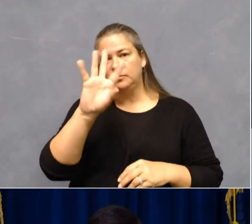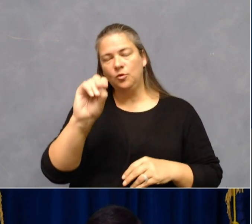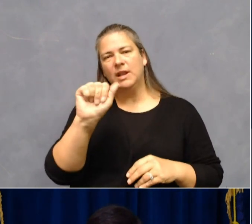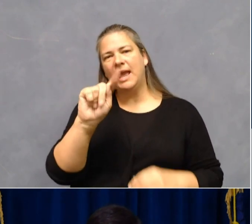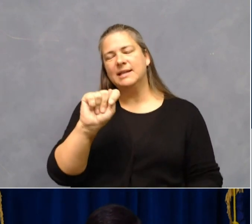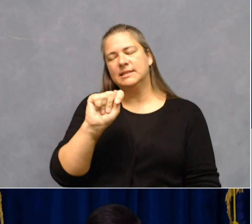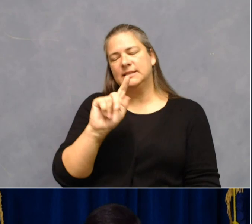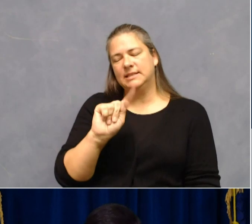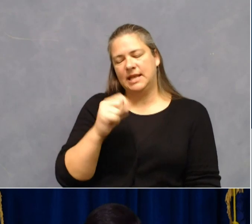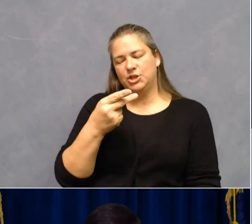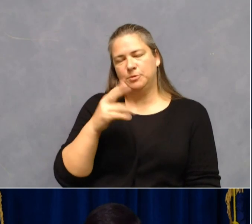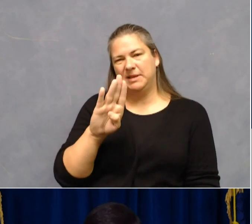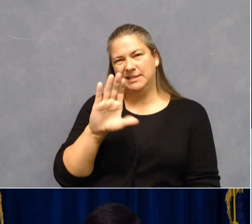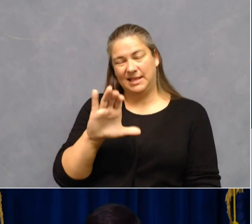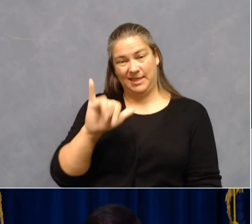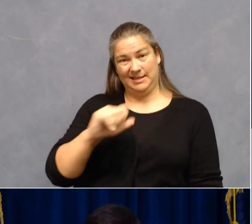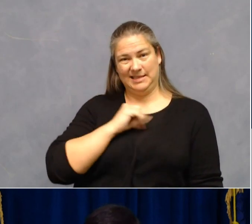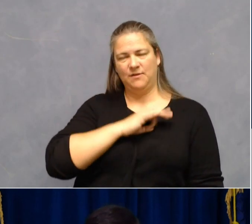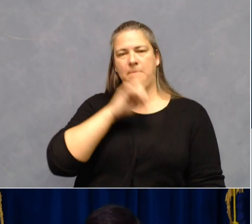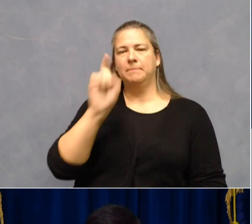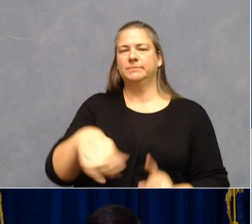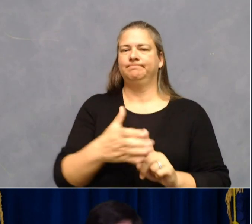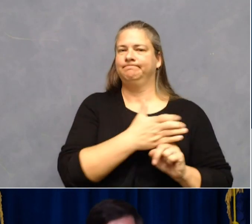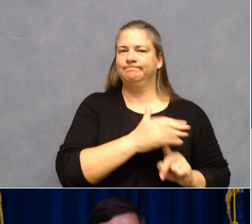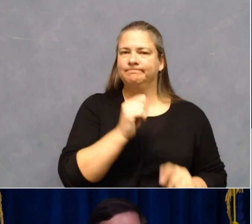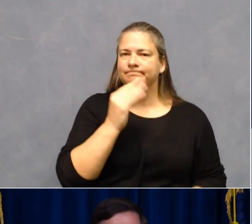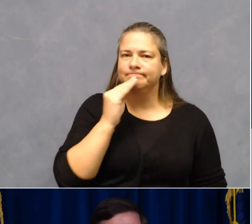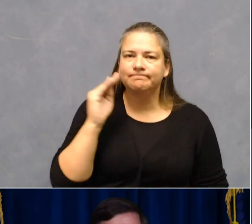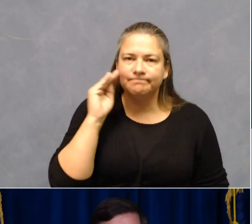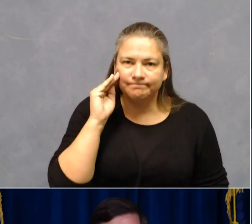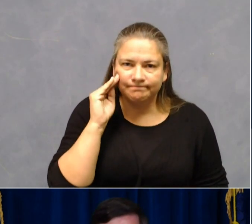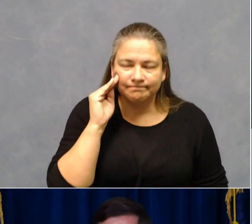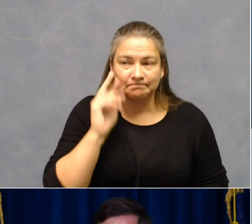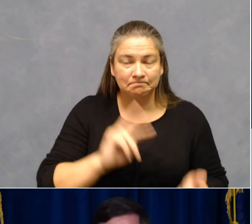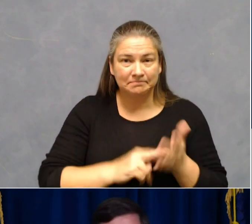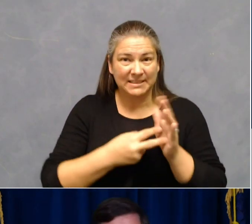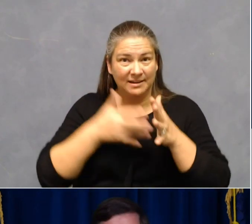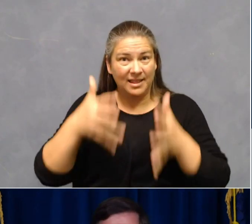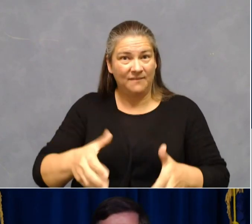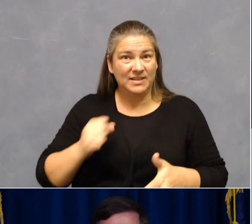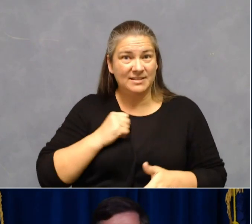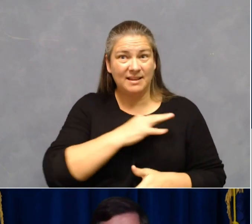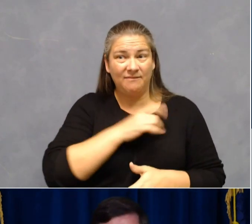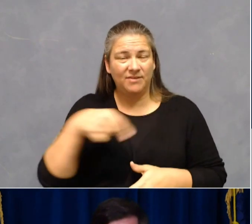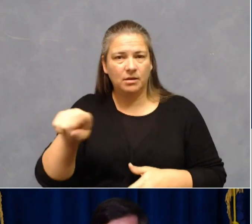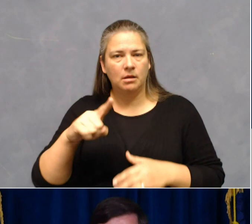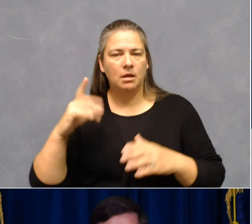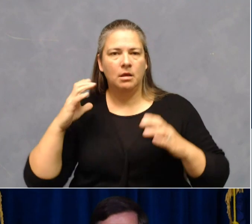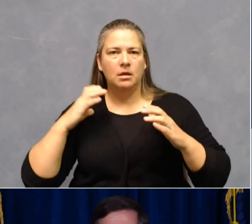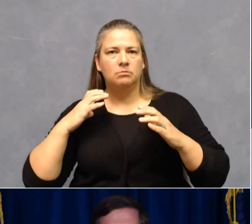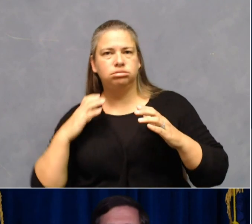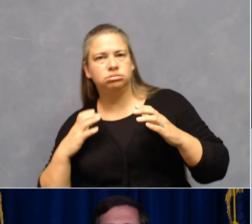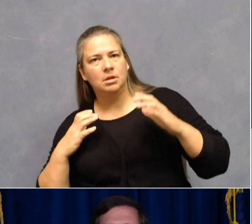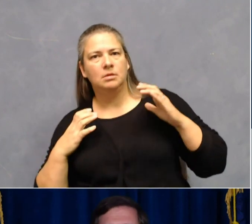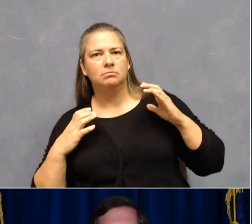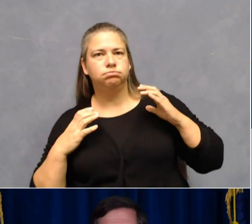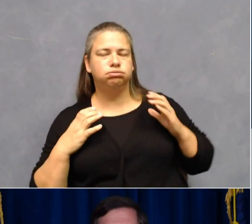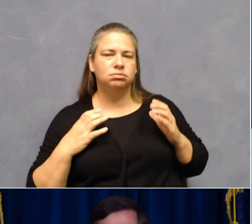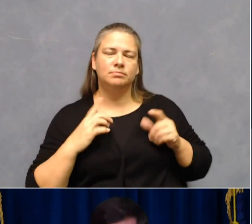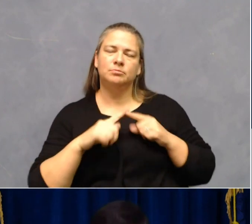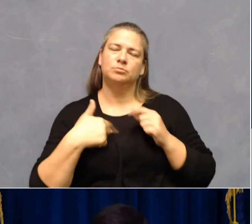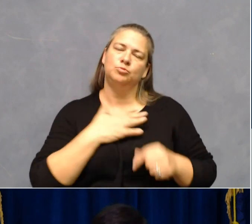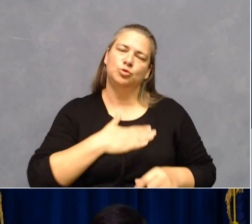that those staff have to be quarantined at home, which puts a burden on the remaining staff to cover their shifts, but we appreciate you. This is a time when you